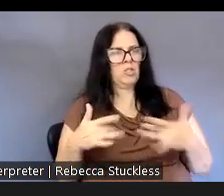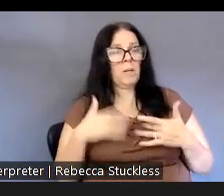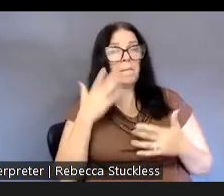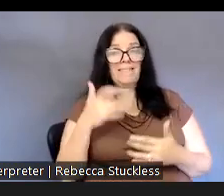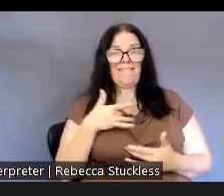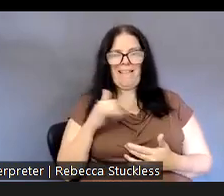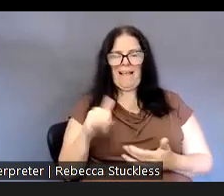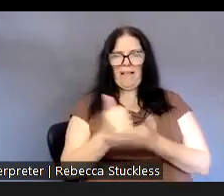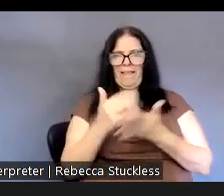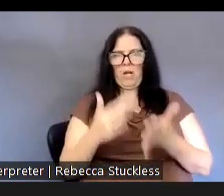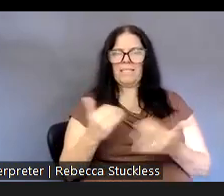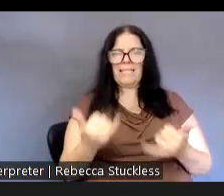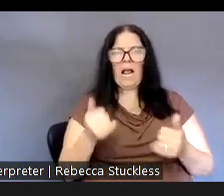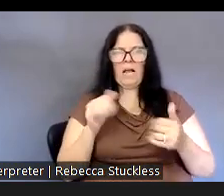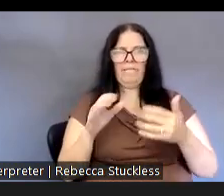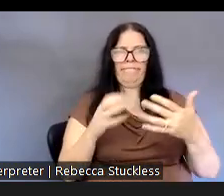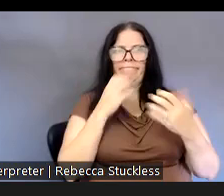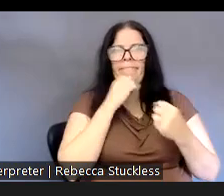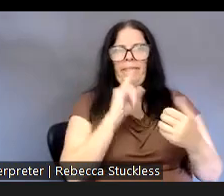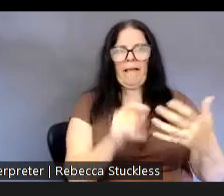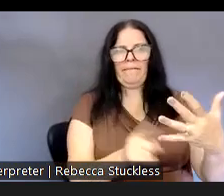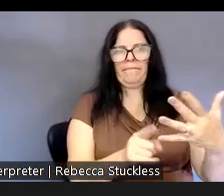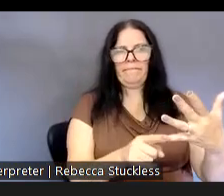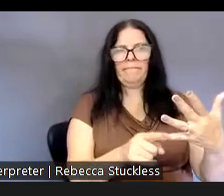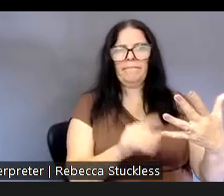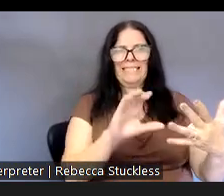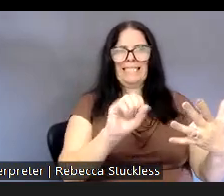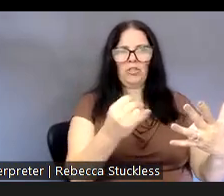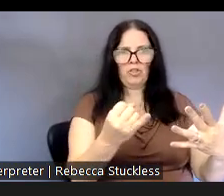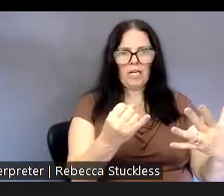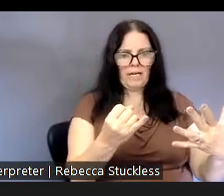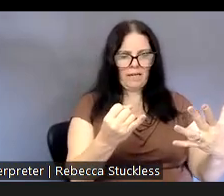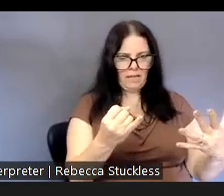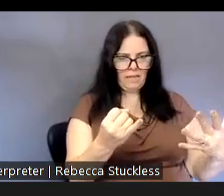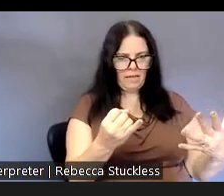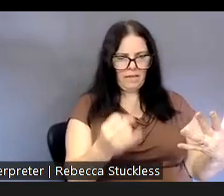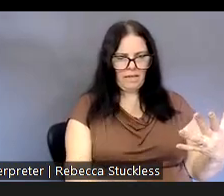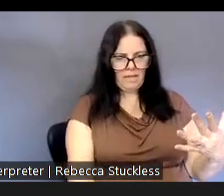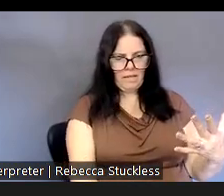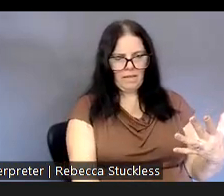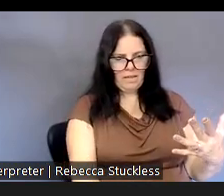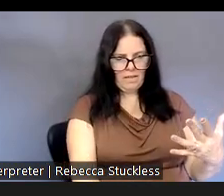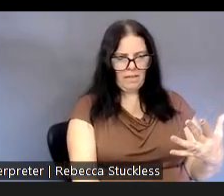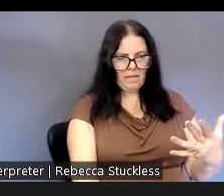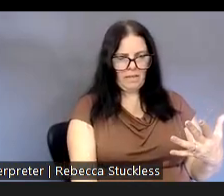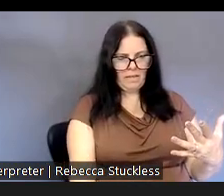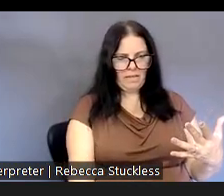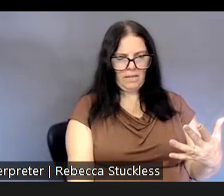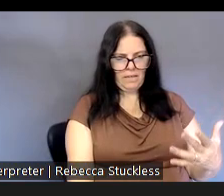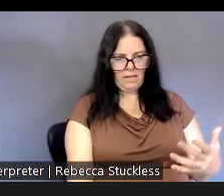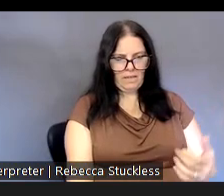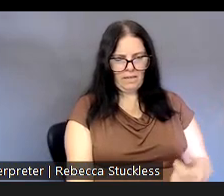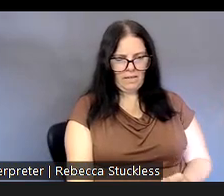CSJ and the various other critical theories, such as critical race theory and queer theory. Mental